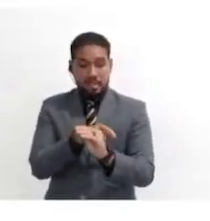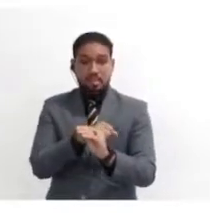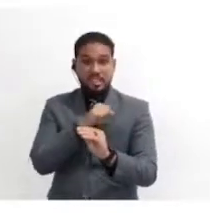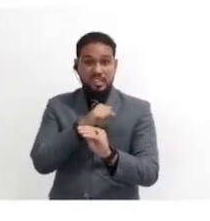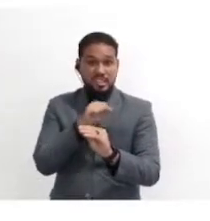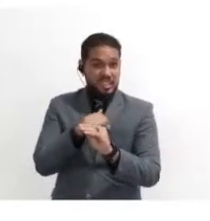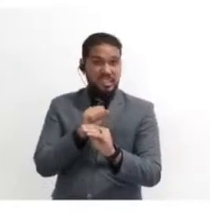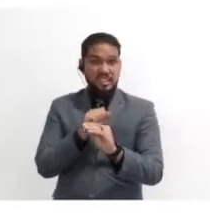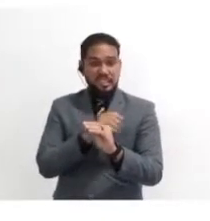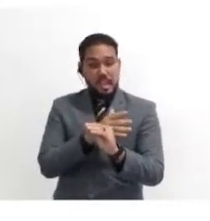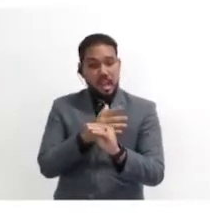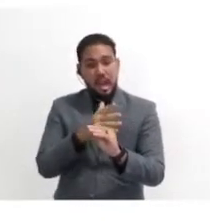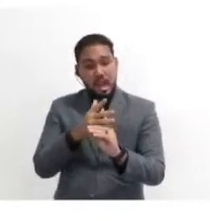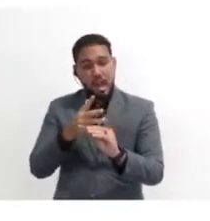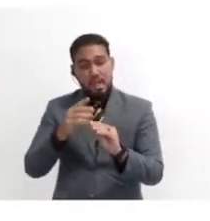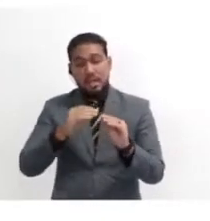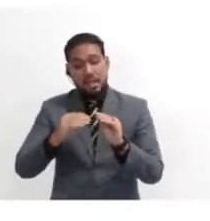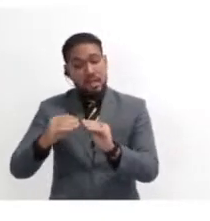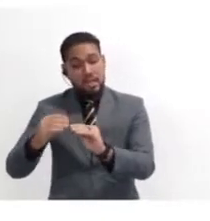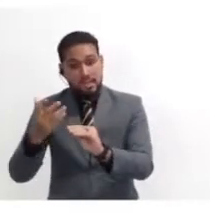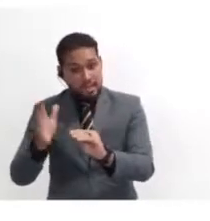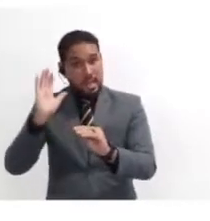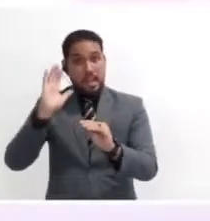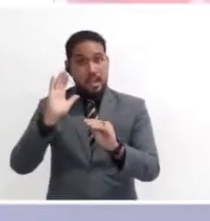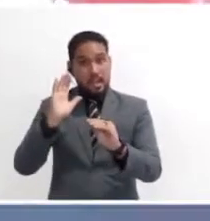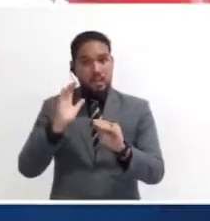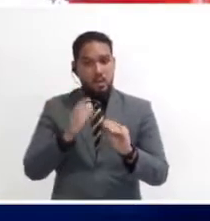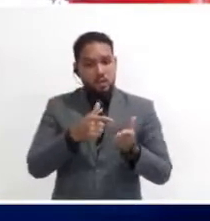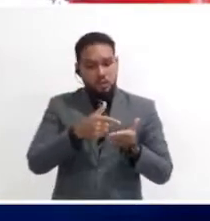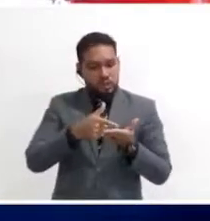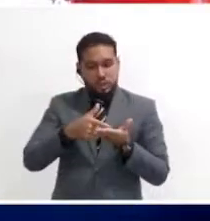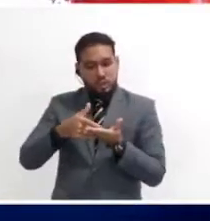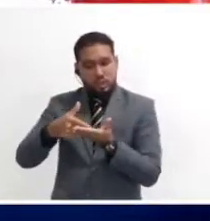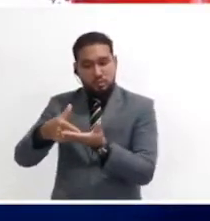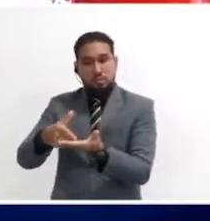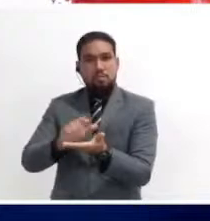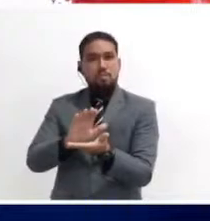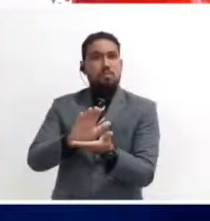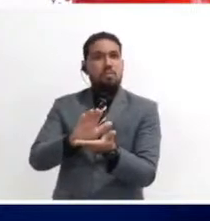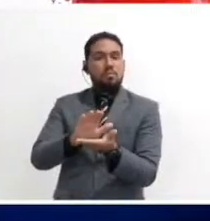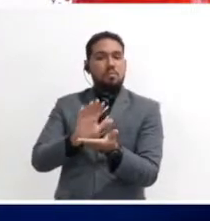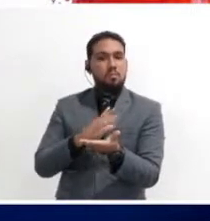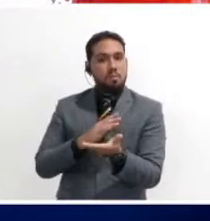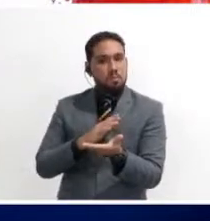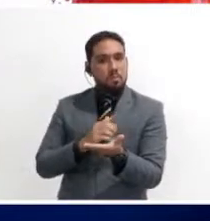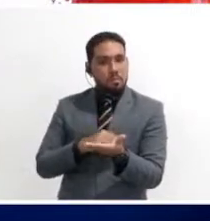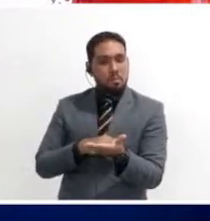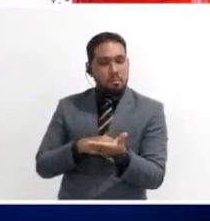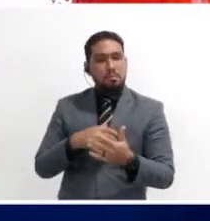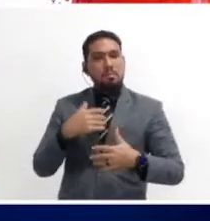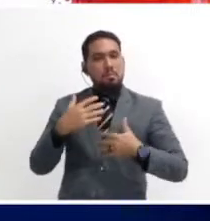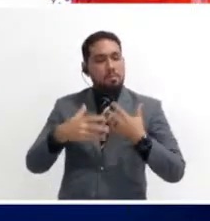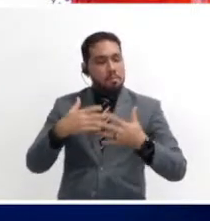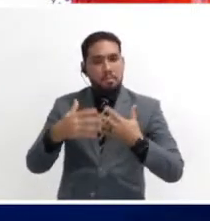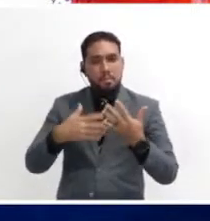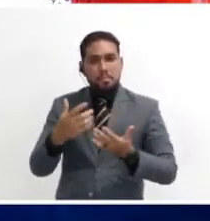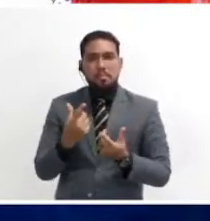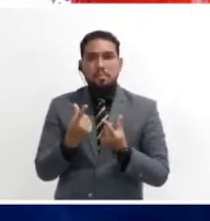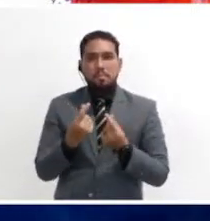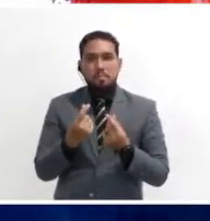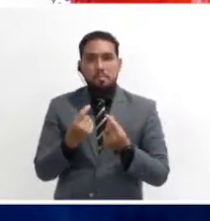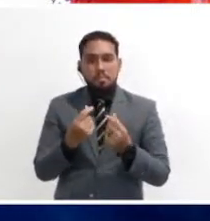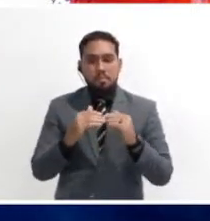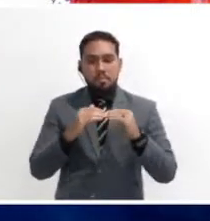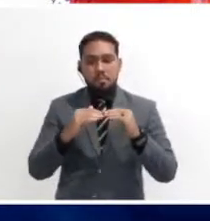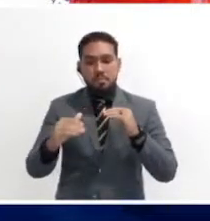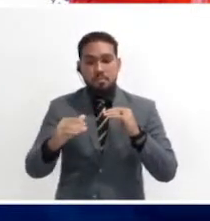bond pads. And then we're using the thin film RDL process I described to build up